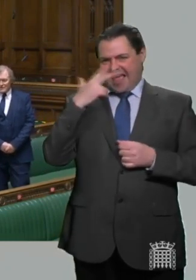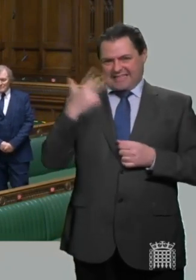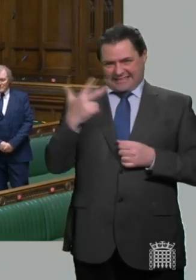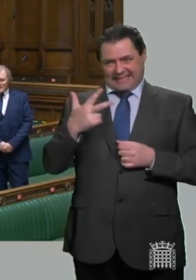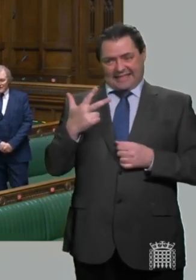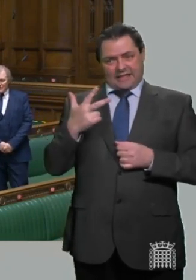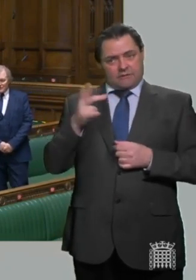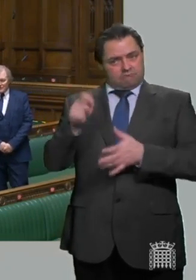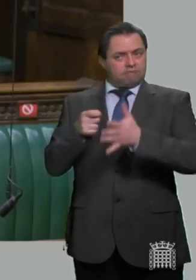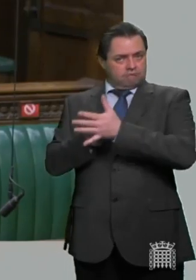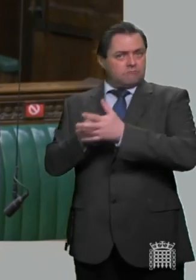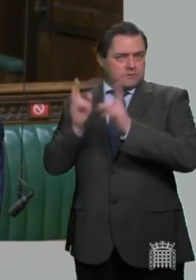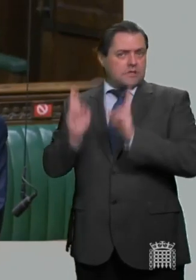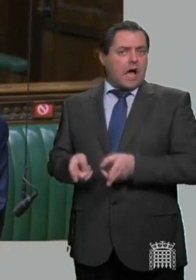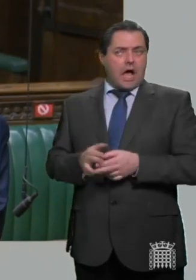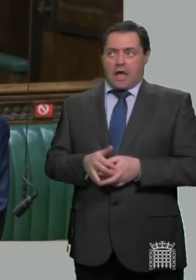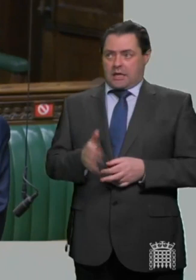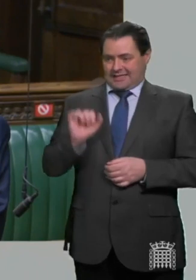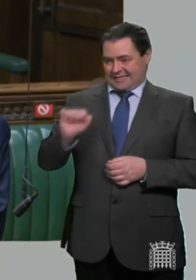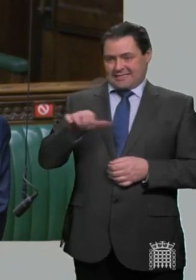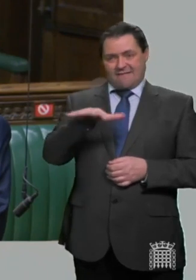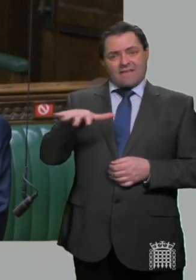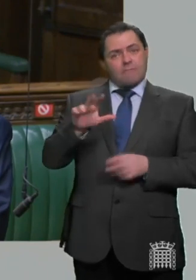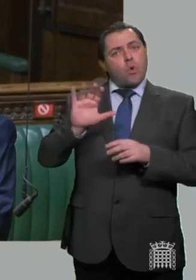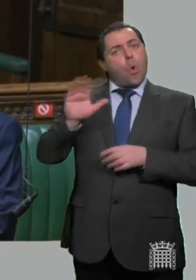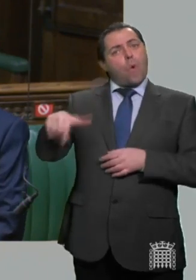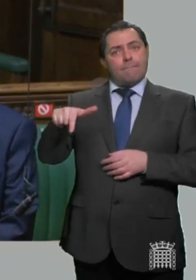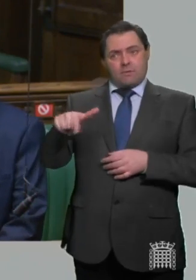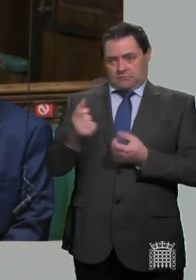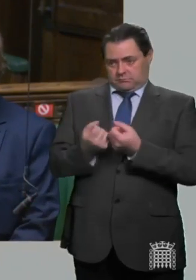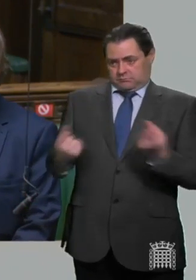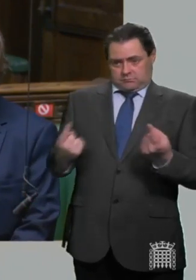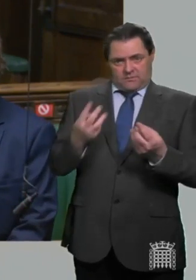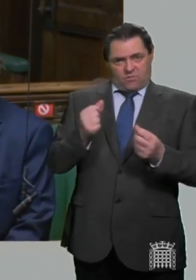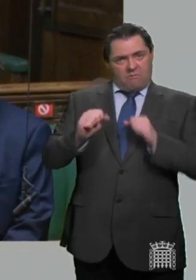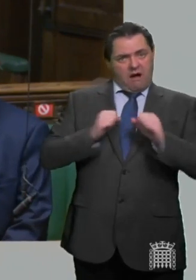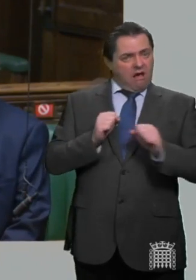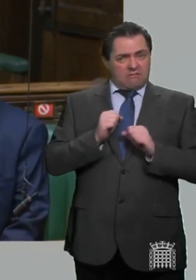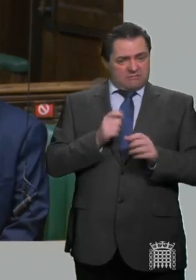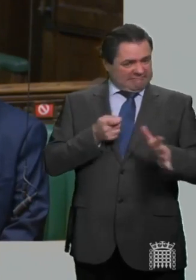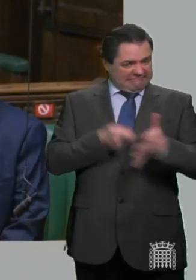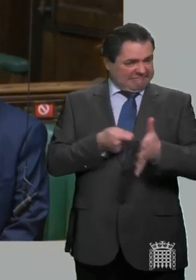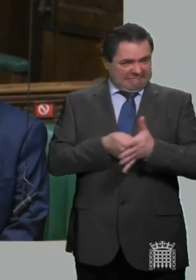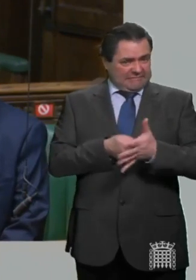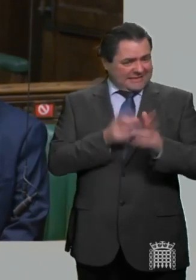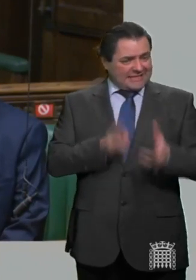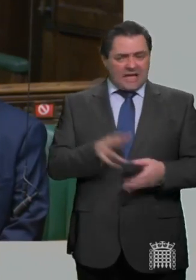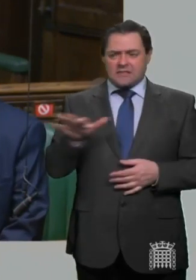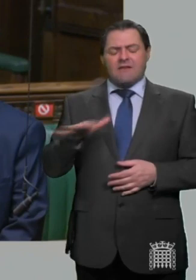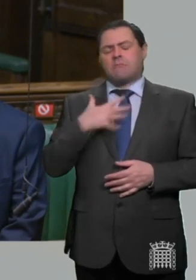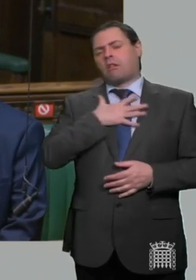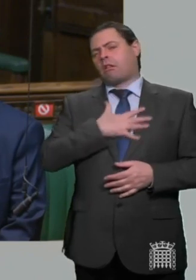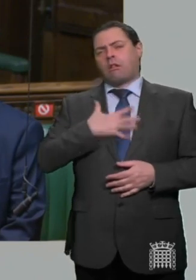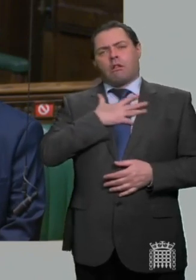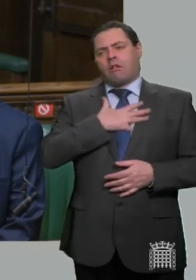was stabbed to death just a few miles from his family home. This has been horrendous for his family and his